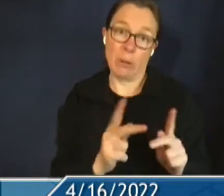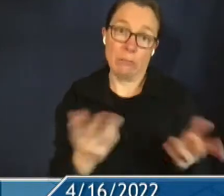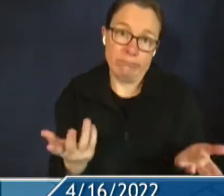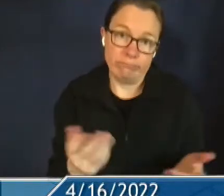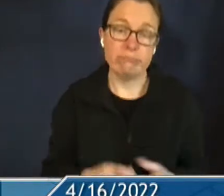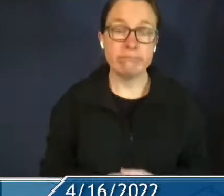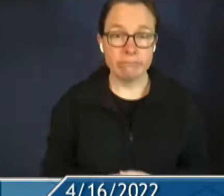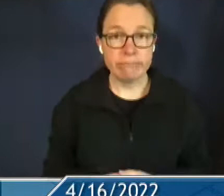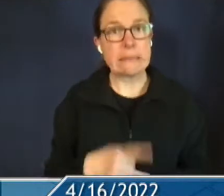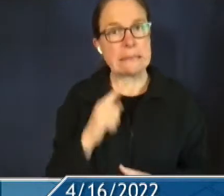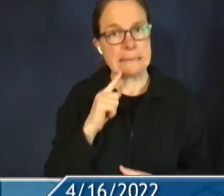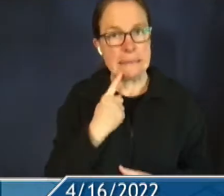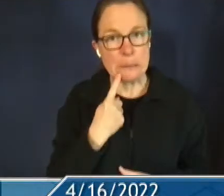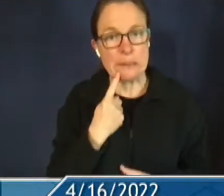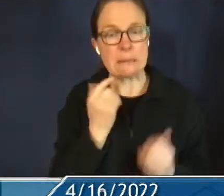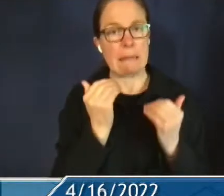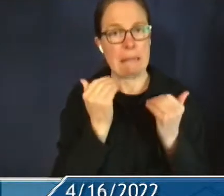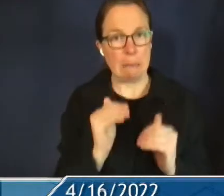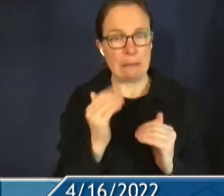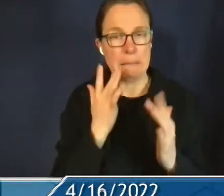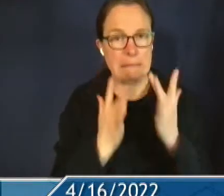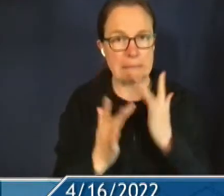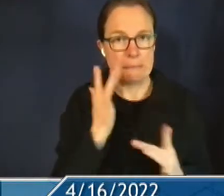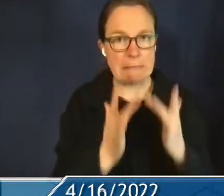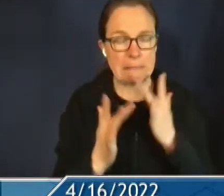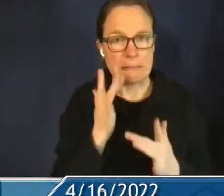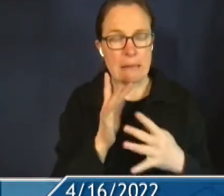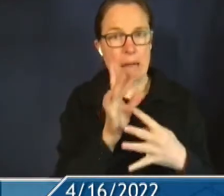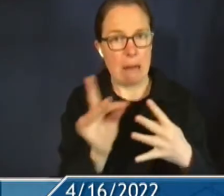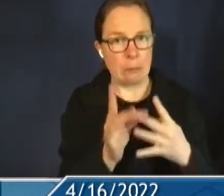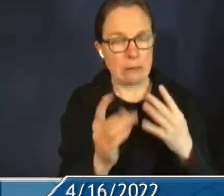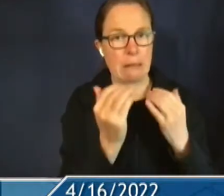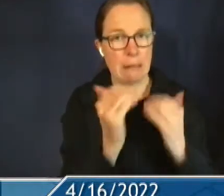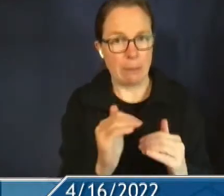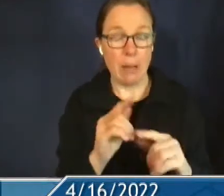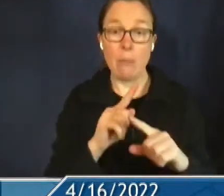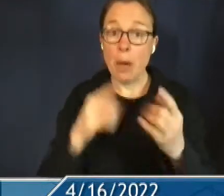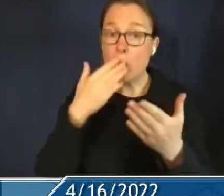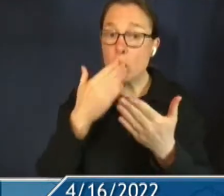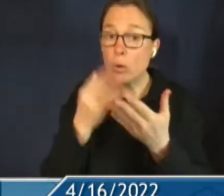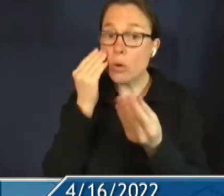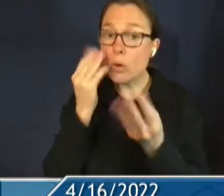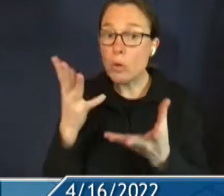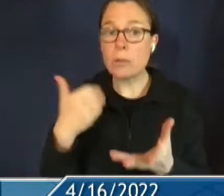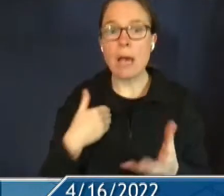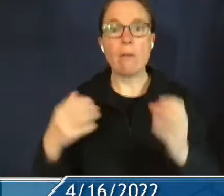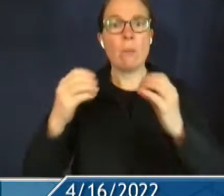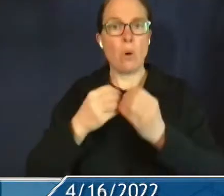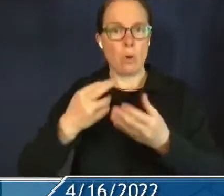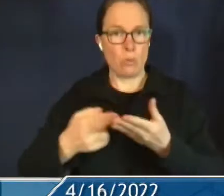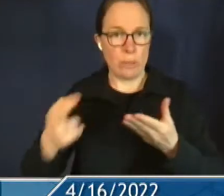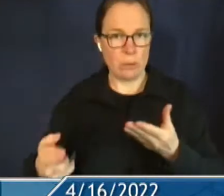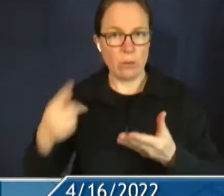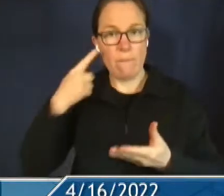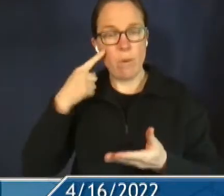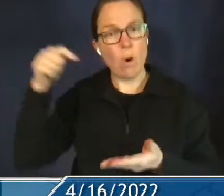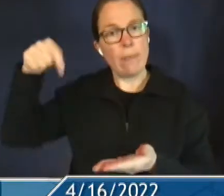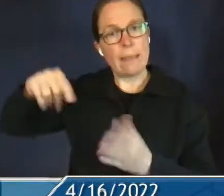a serious constraint on the options we have. The good news is we have significantly more resources for